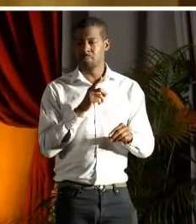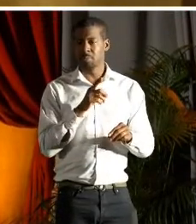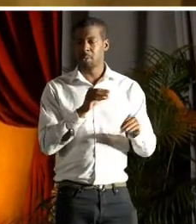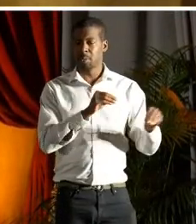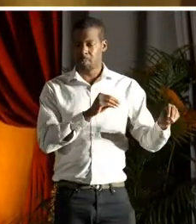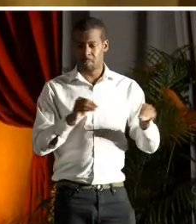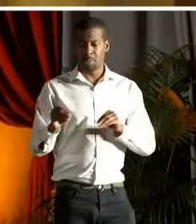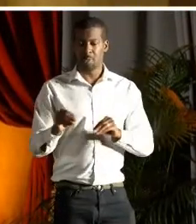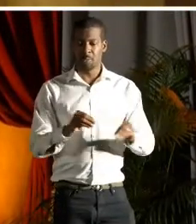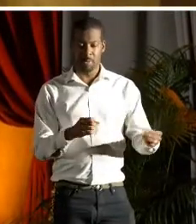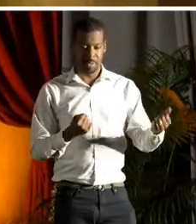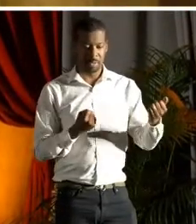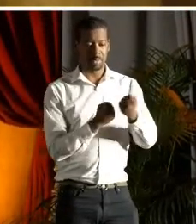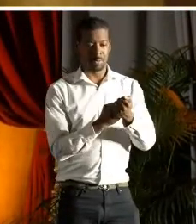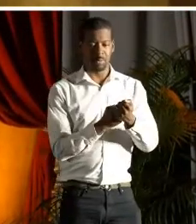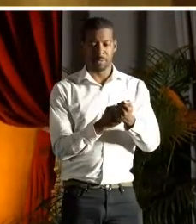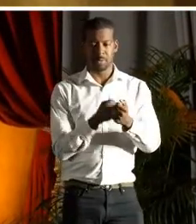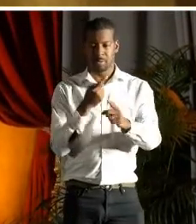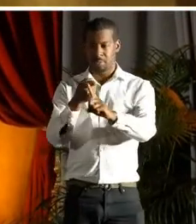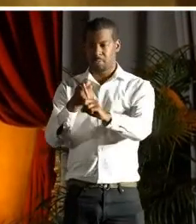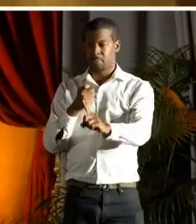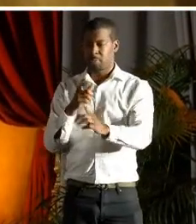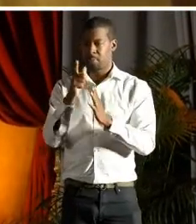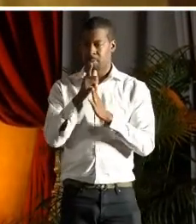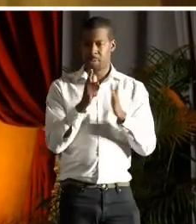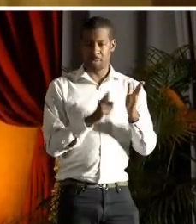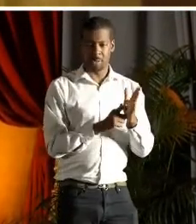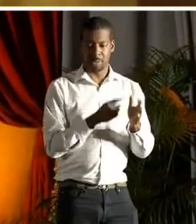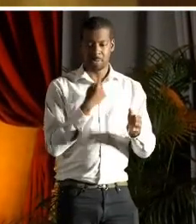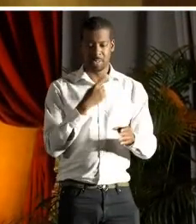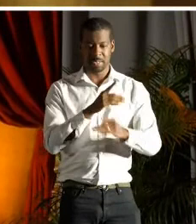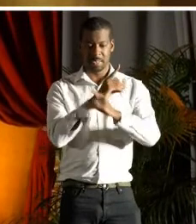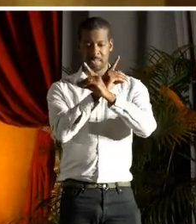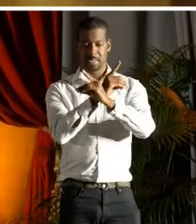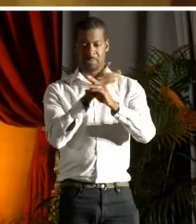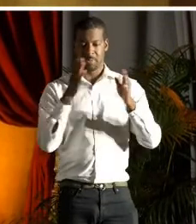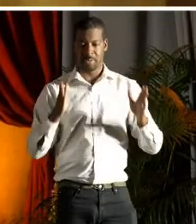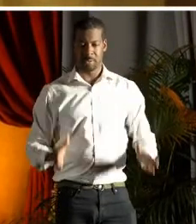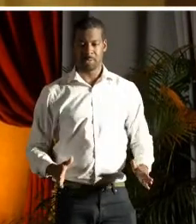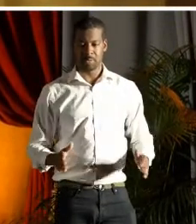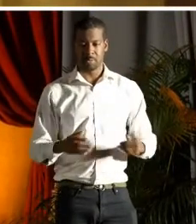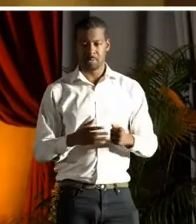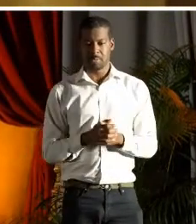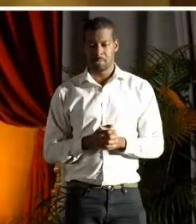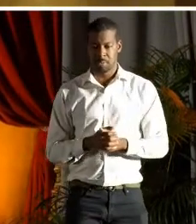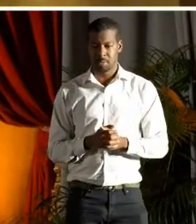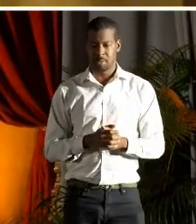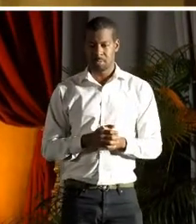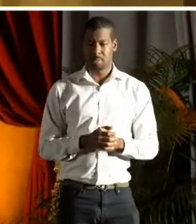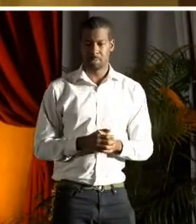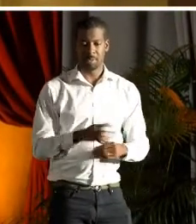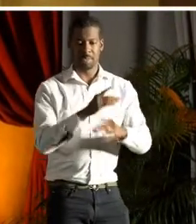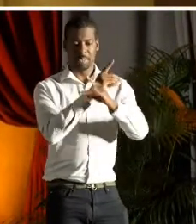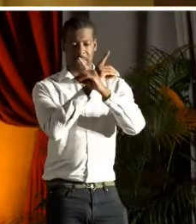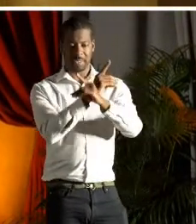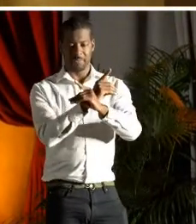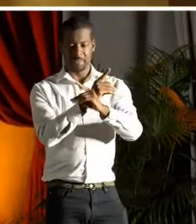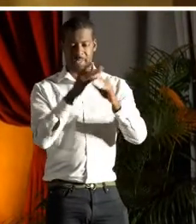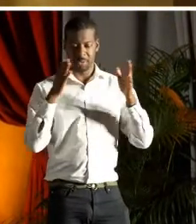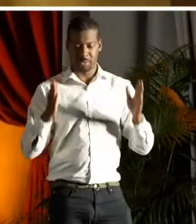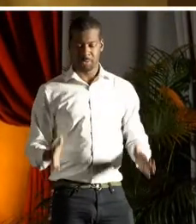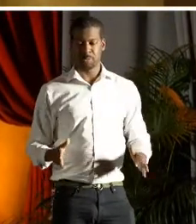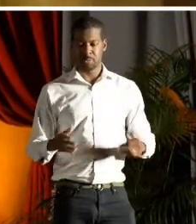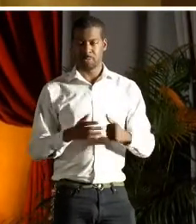is supported by the lawyers. That's why it's called the defenders. Not out front, but the